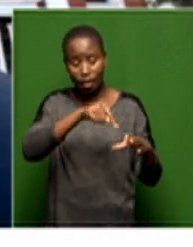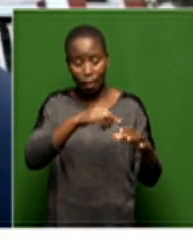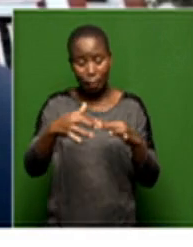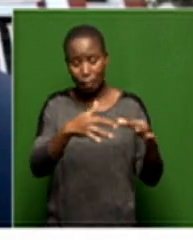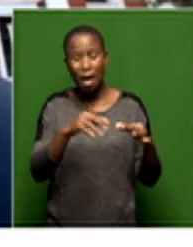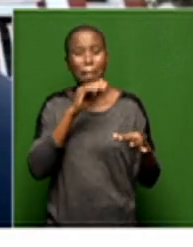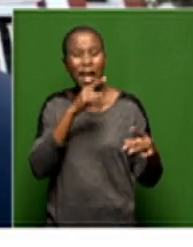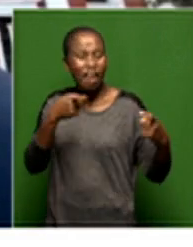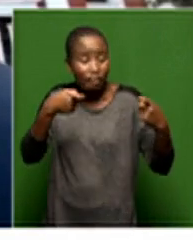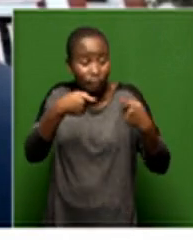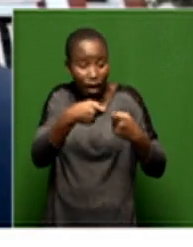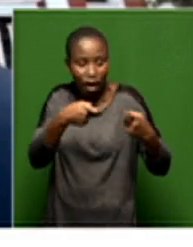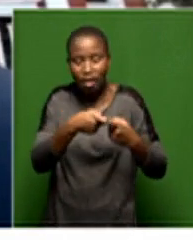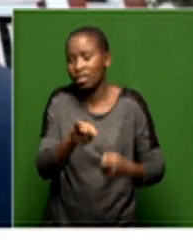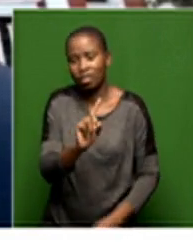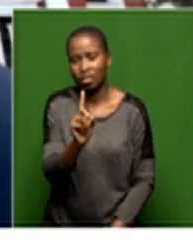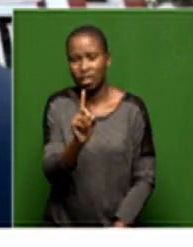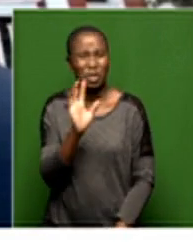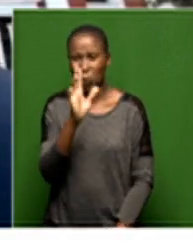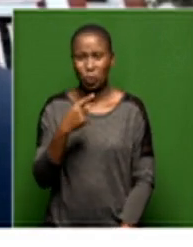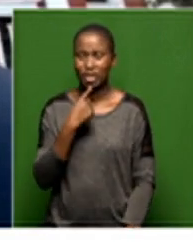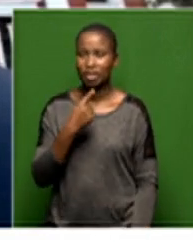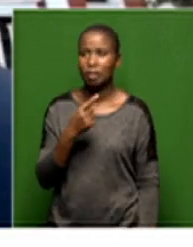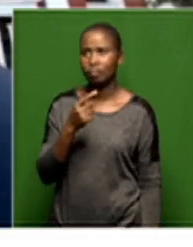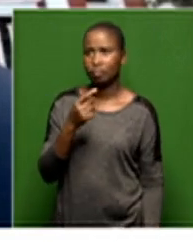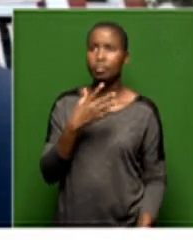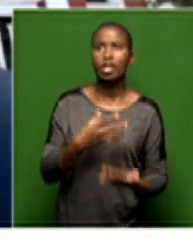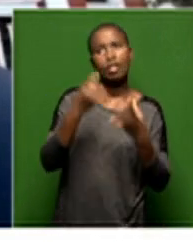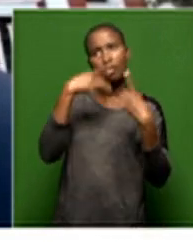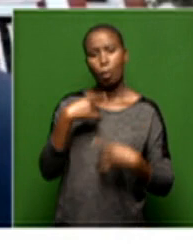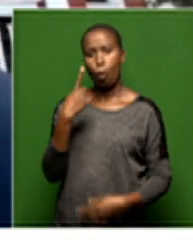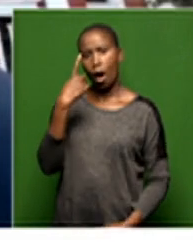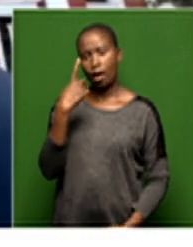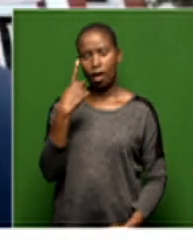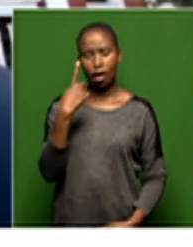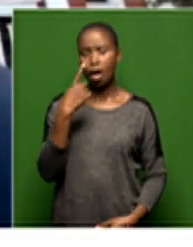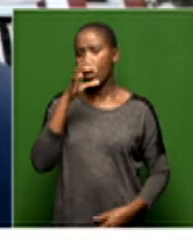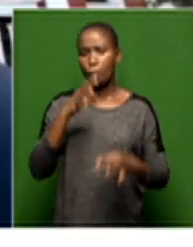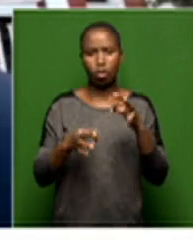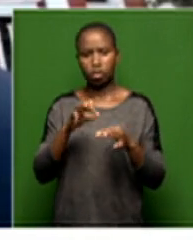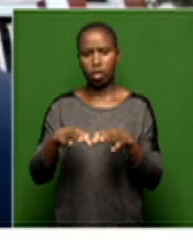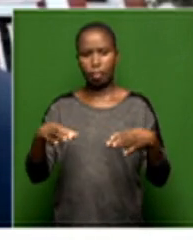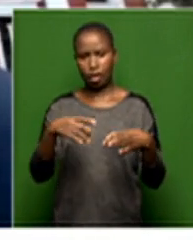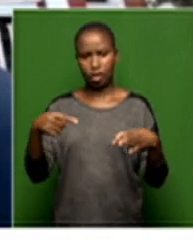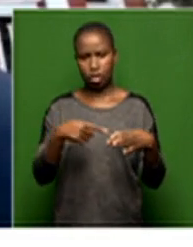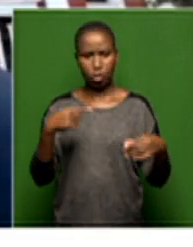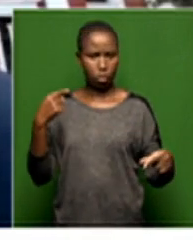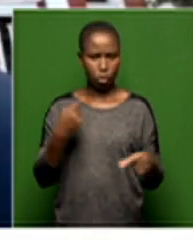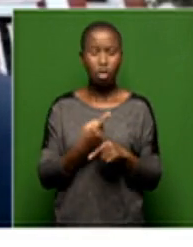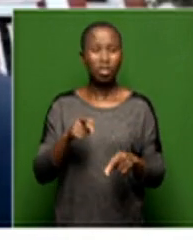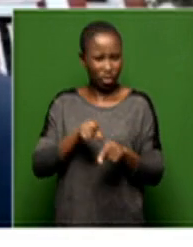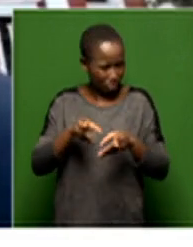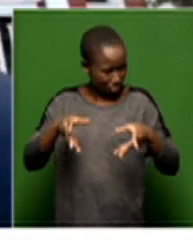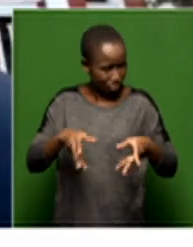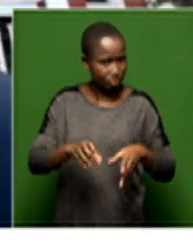is a fight. There's never been. I would want you to tell me just one political party which has always been, even here in South